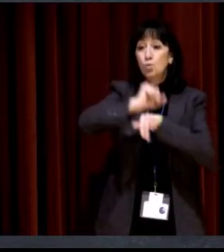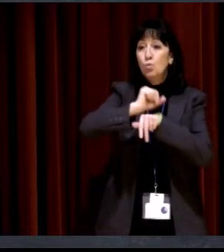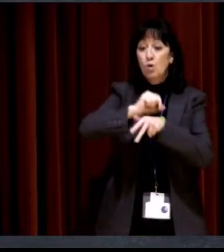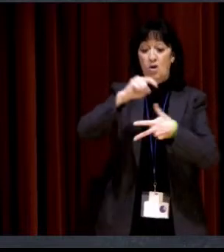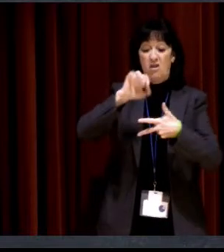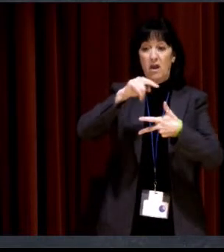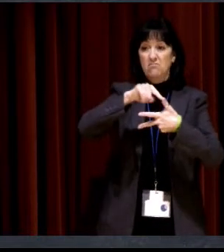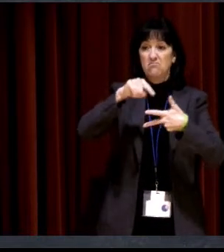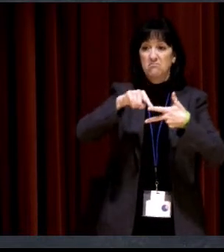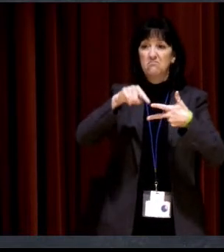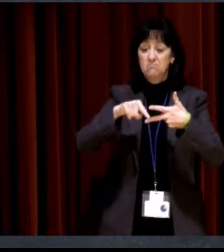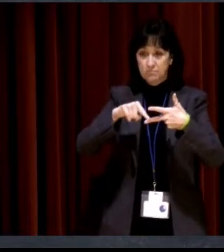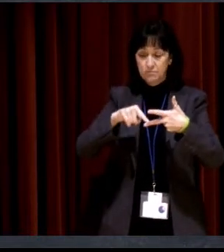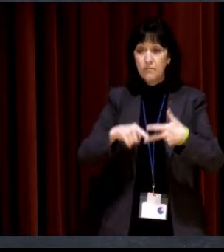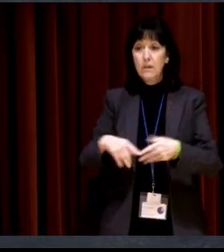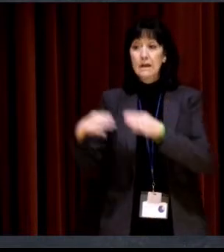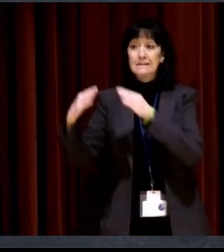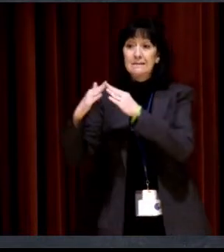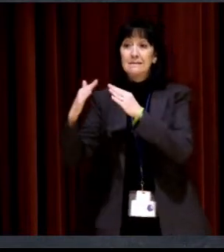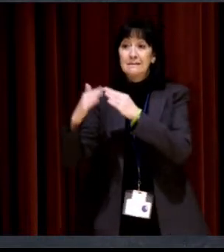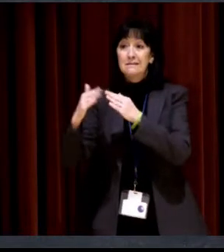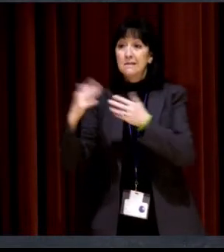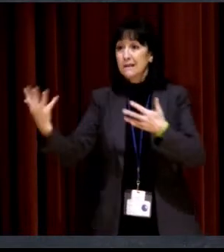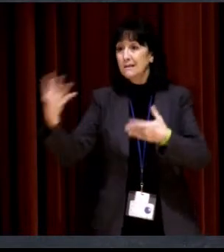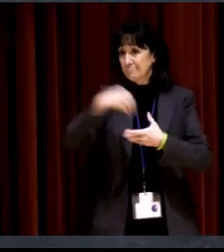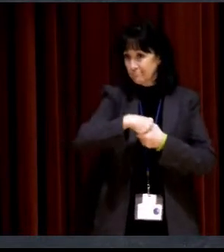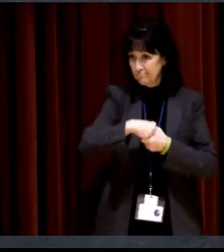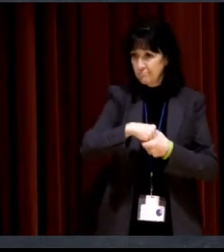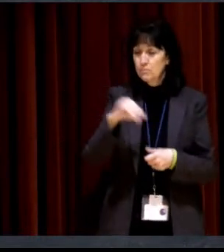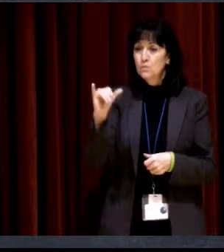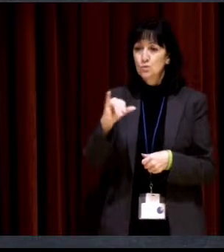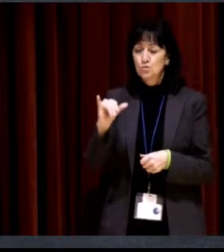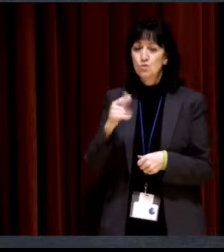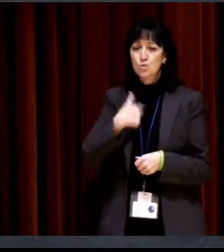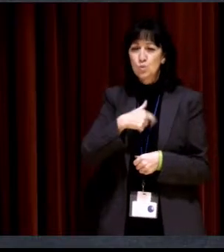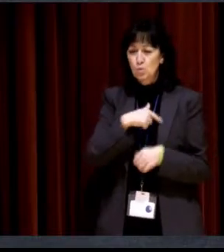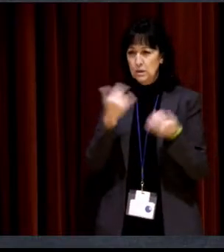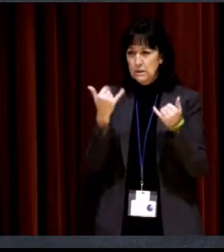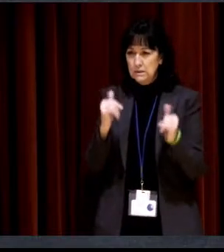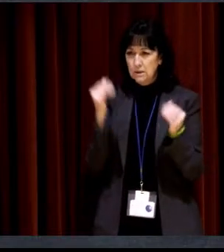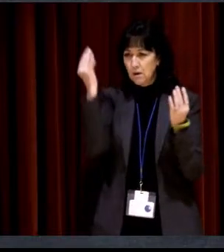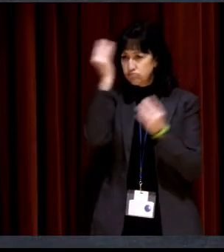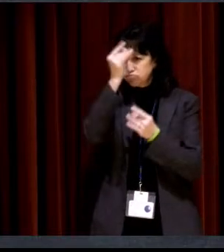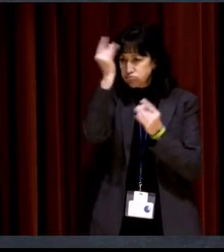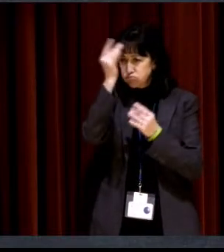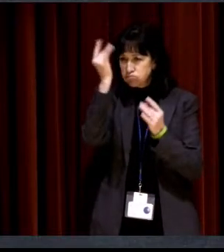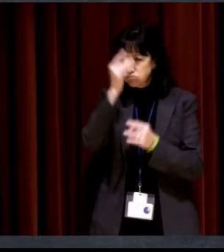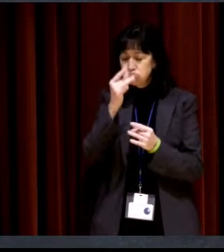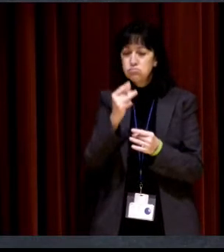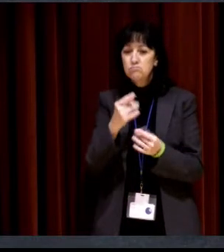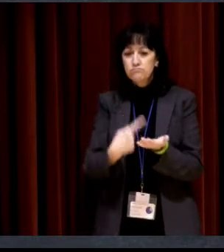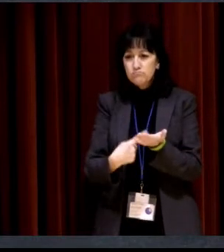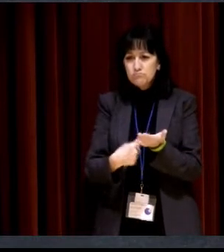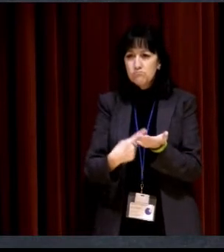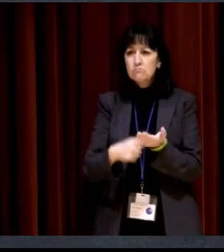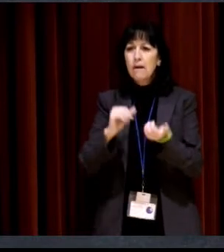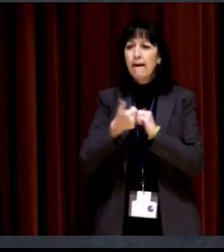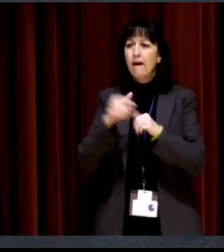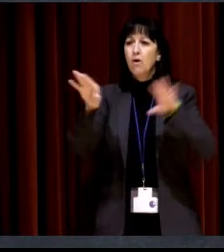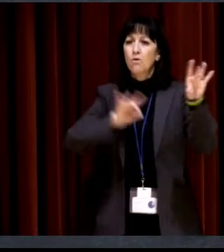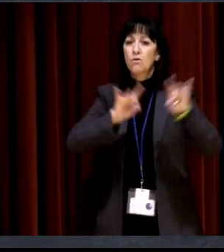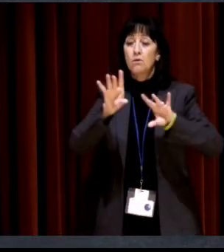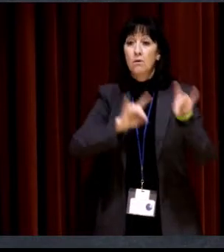would be represented, and we're thinking about how to make those appointments. I do not think they would be elected positions. That's not what we've talked